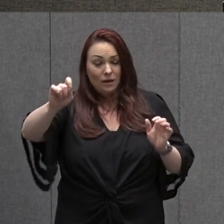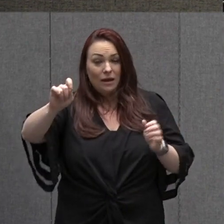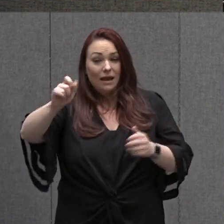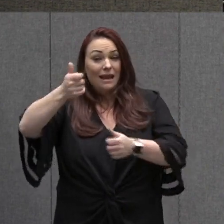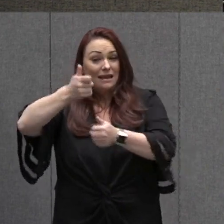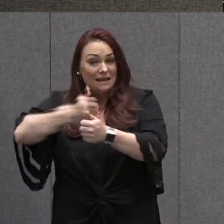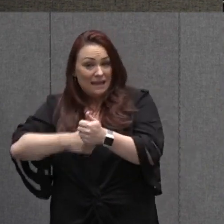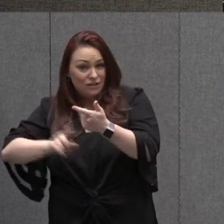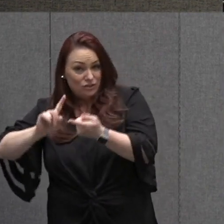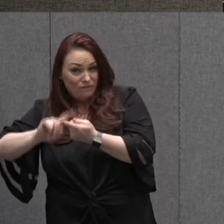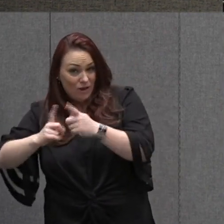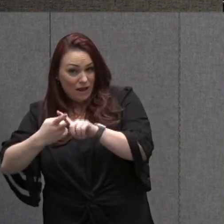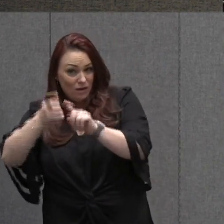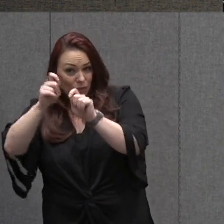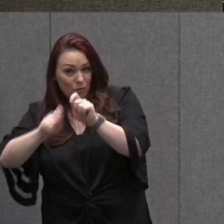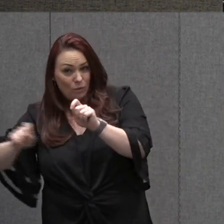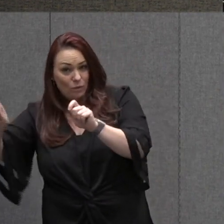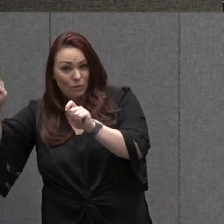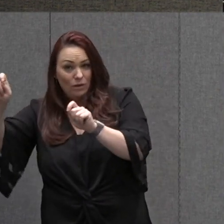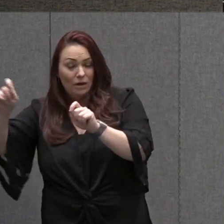each friend